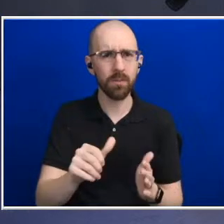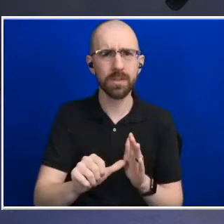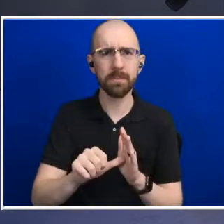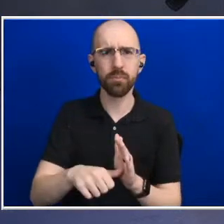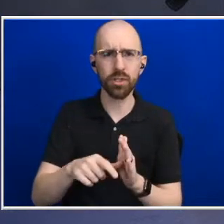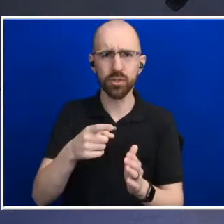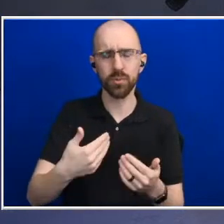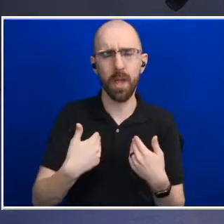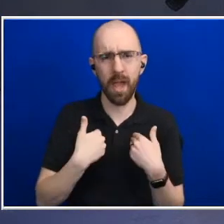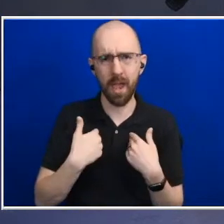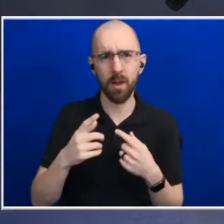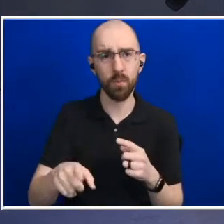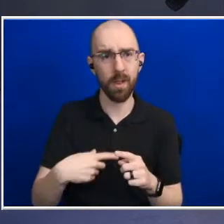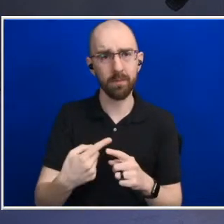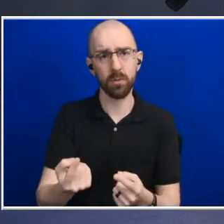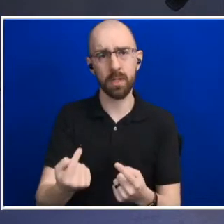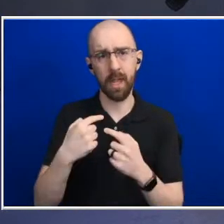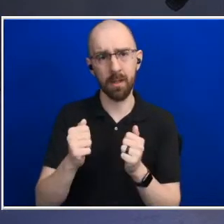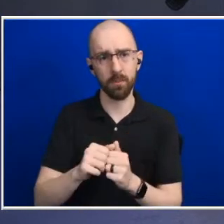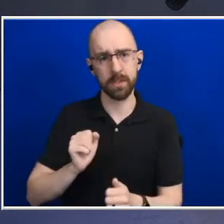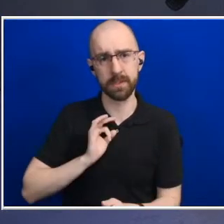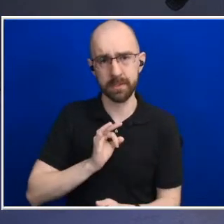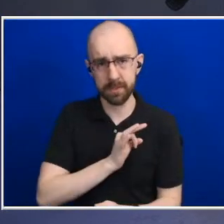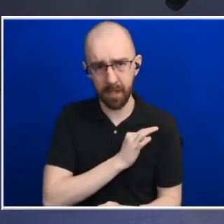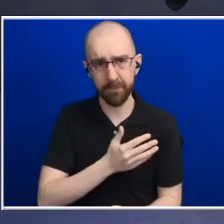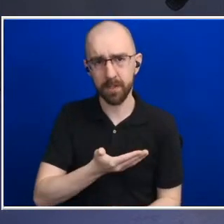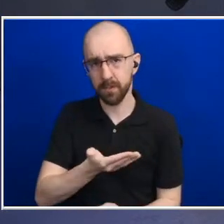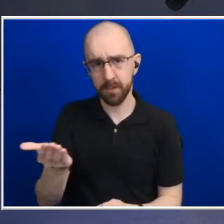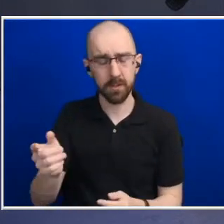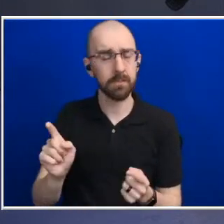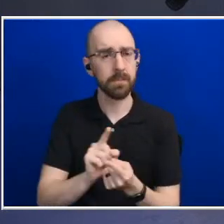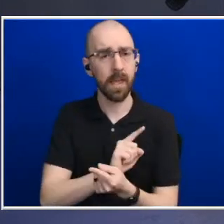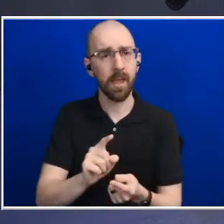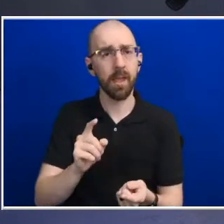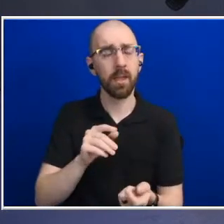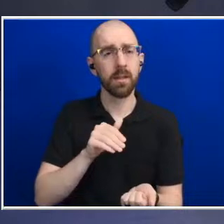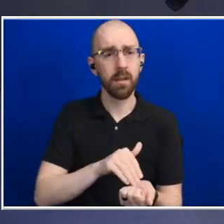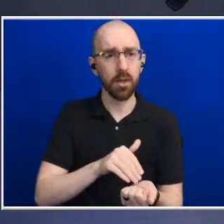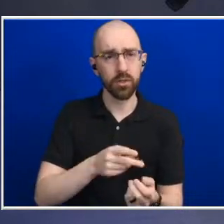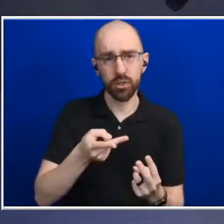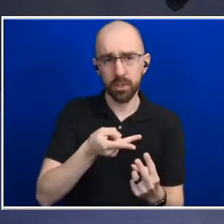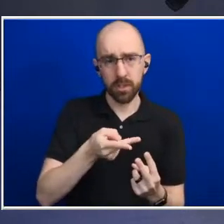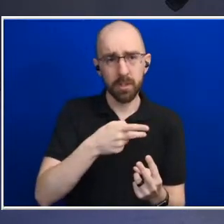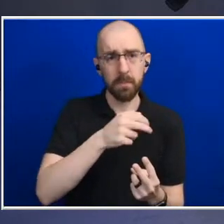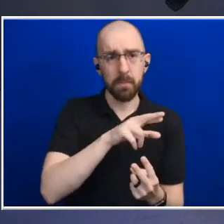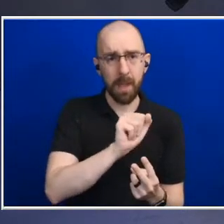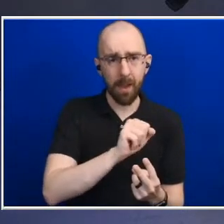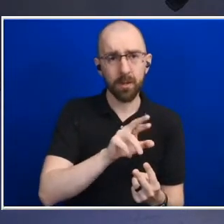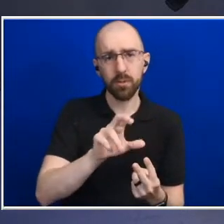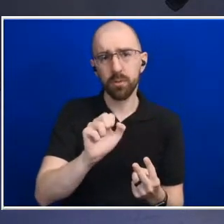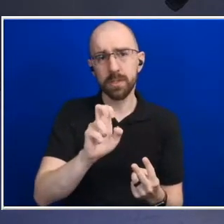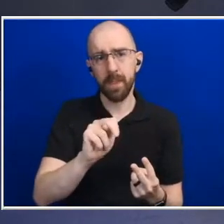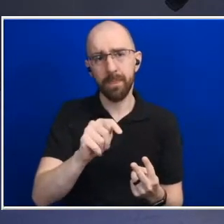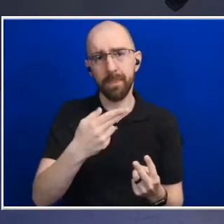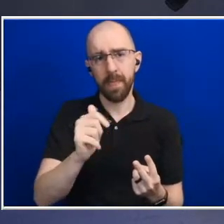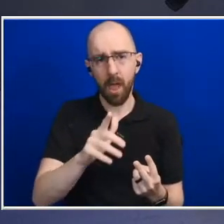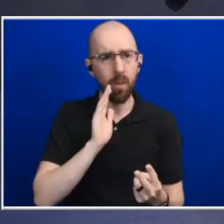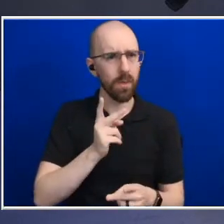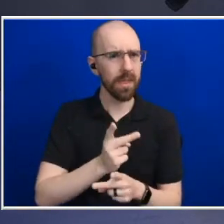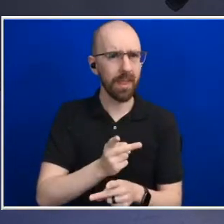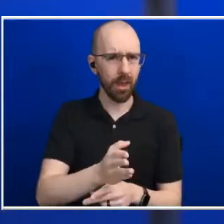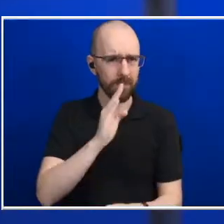you came here with the staff and when you met with Dr. Powers, Dr. Rosenthal, and the people who were going to be caring for your son? Yeah,